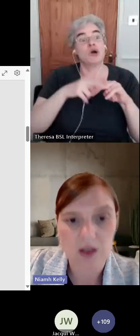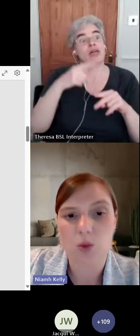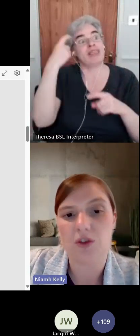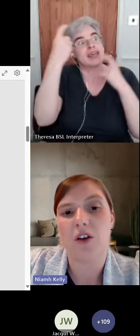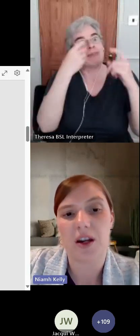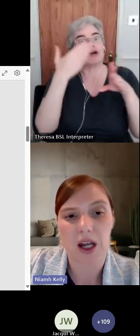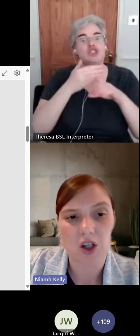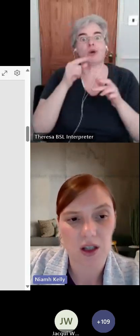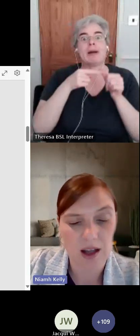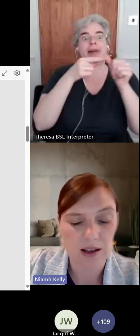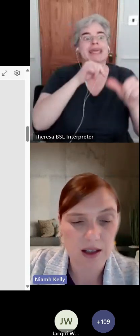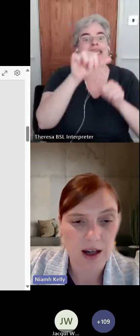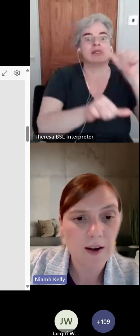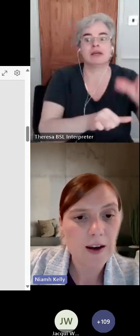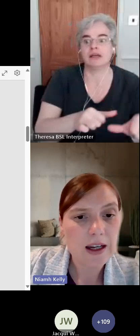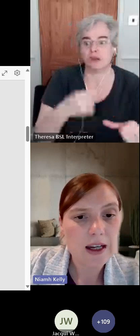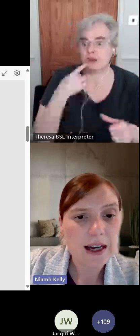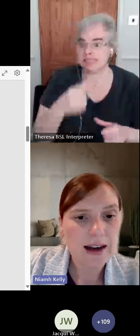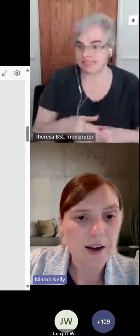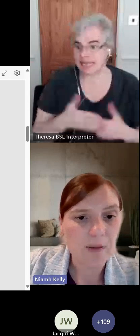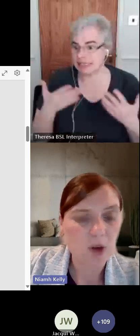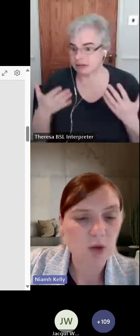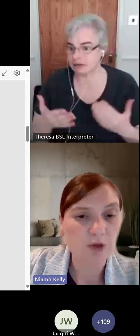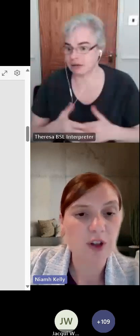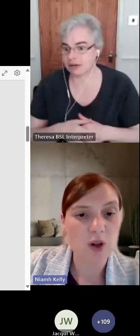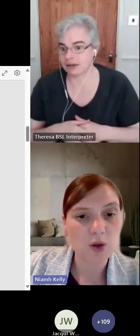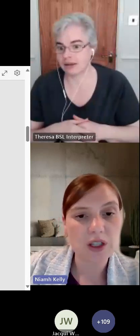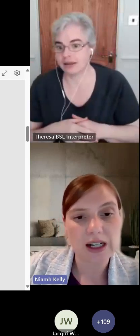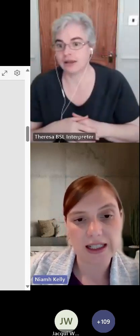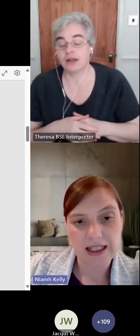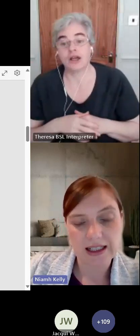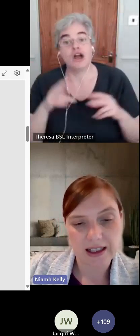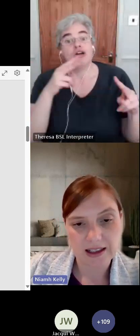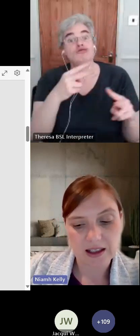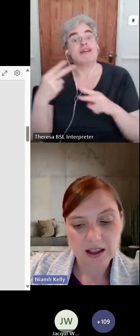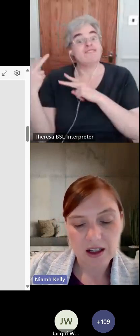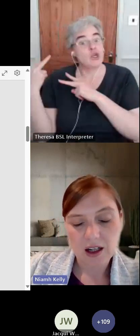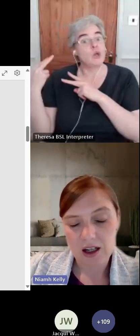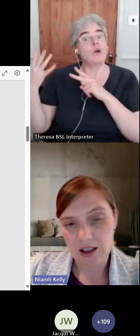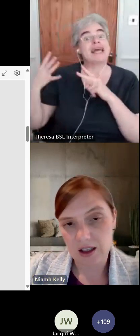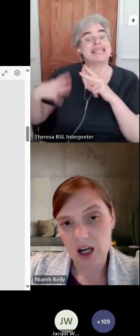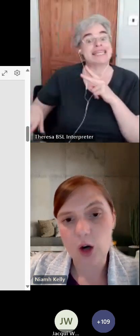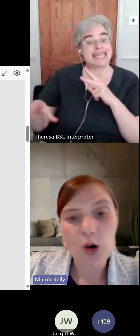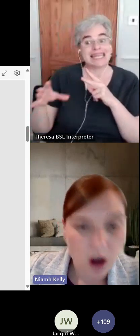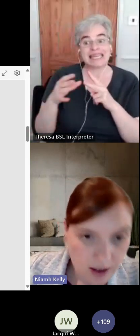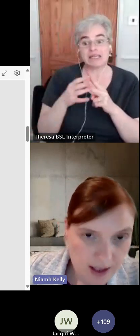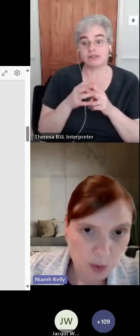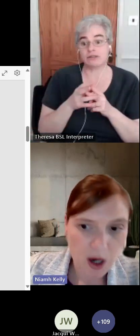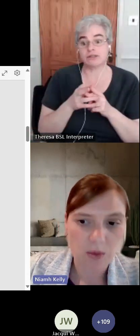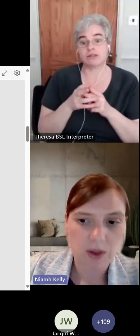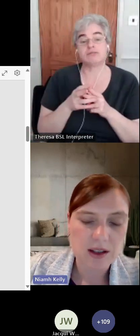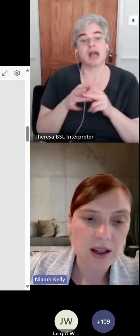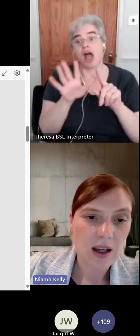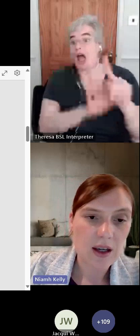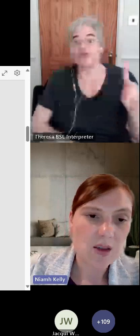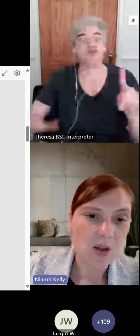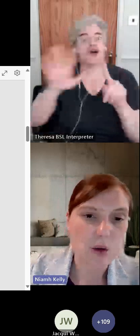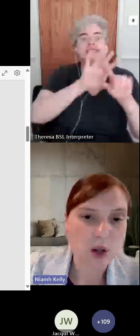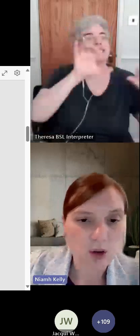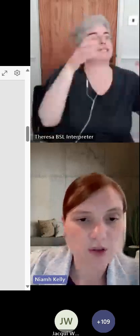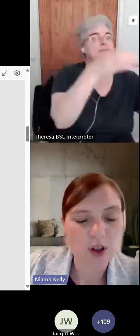application process, we've already mentioned that today. Reviews are needed across